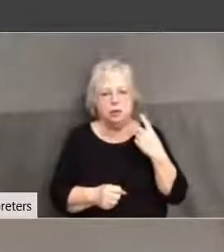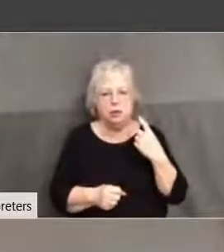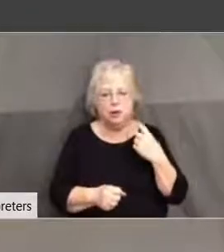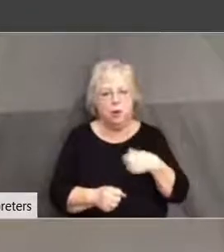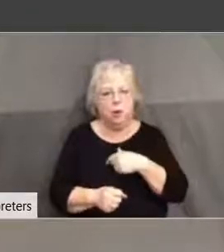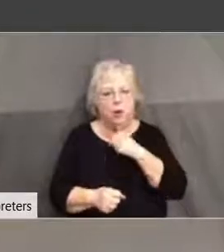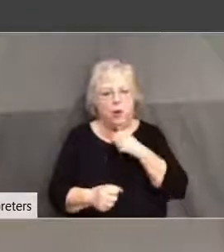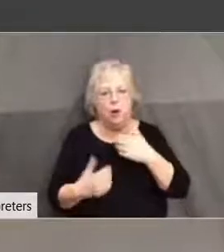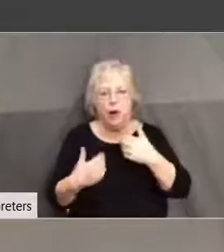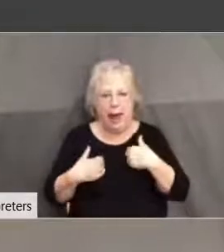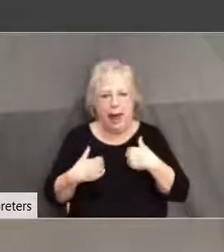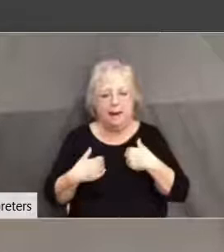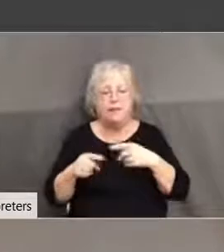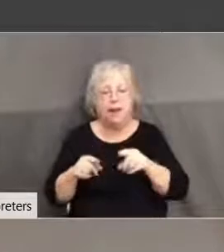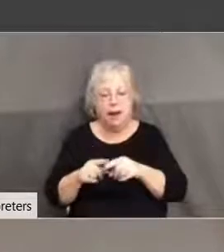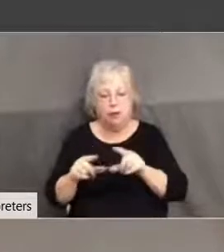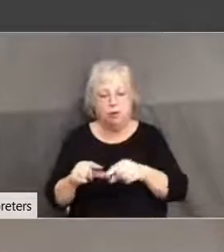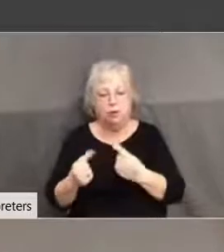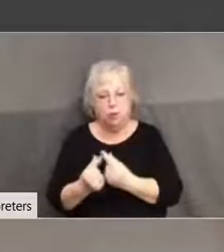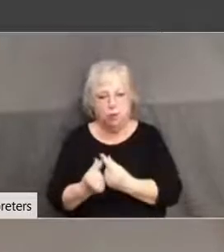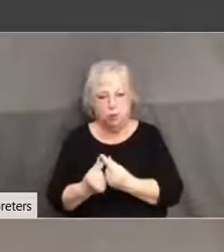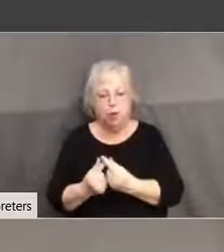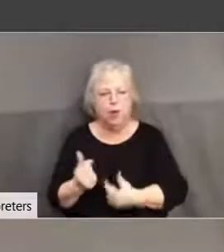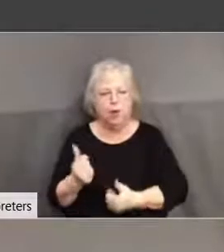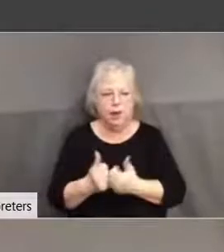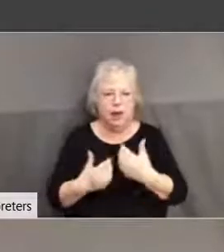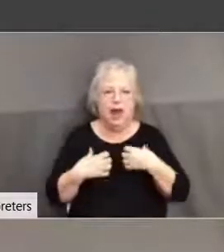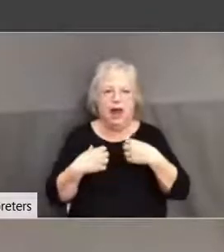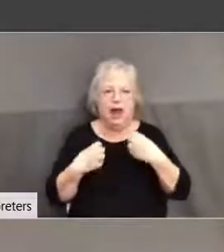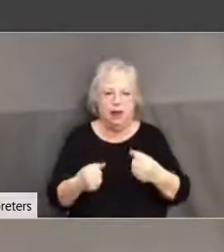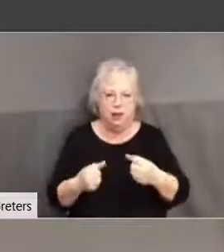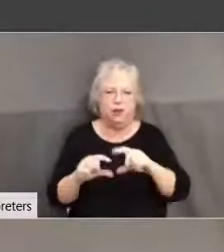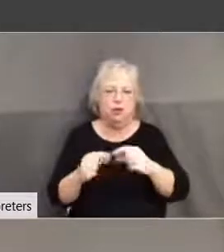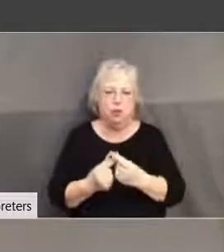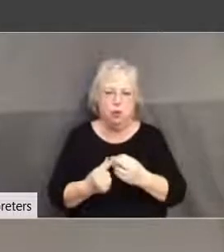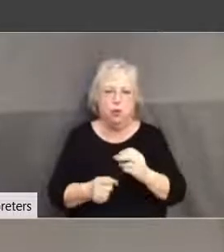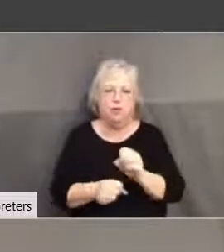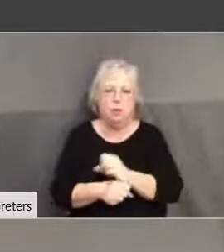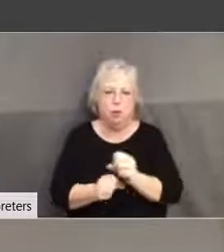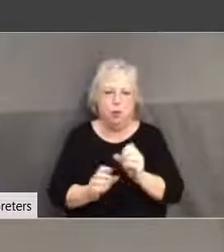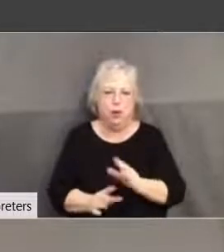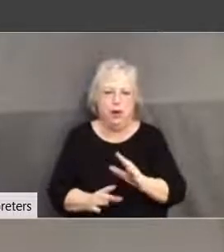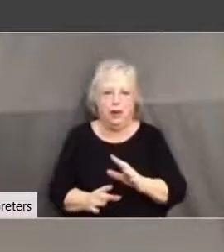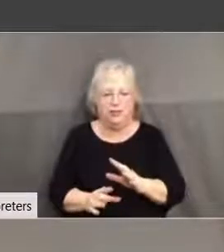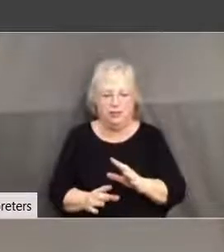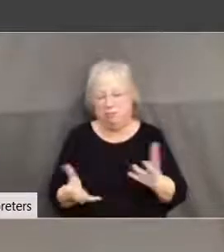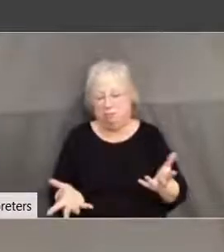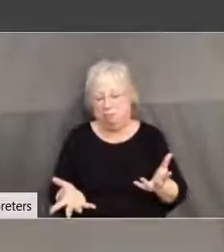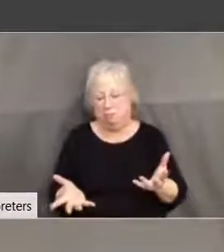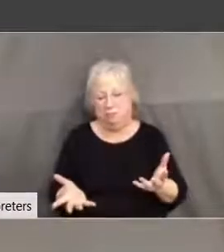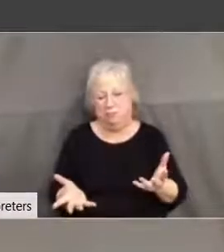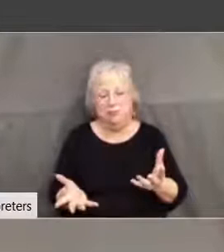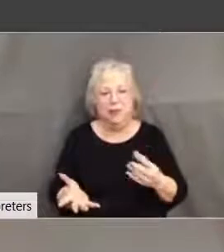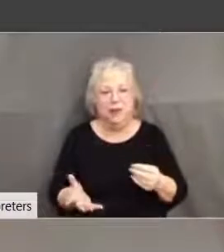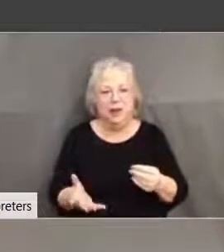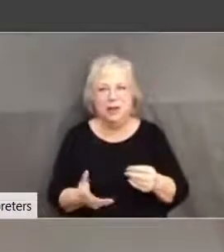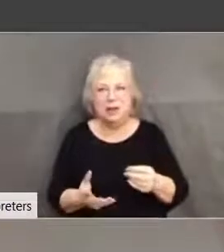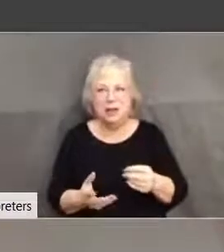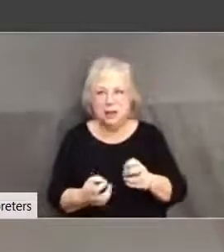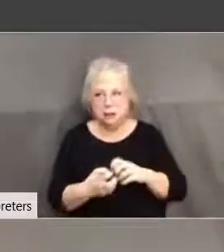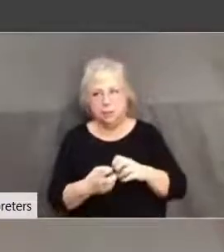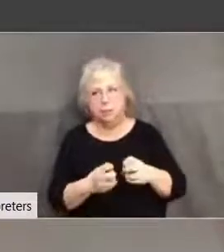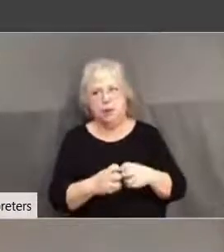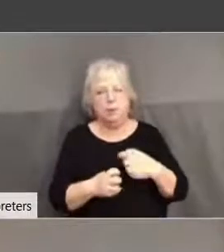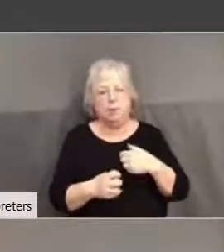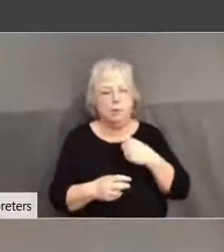a group, the healthiest group of employees in the world. And the problem that I brought up